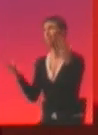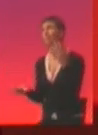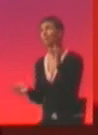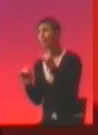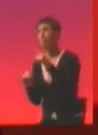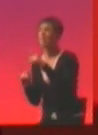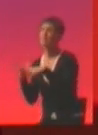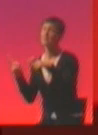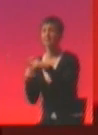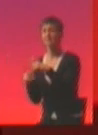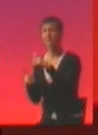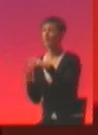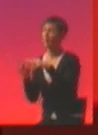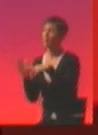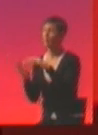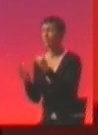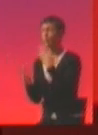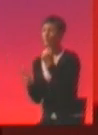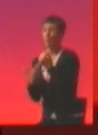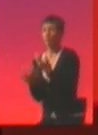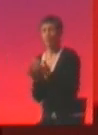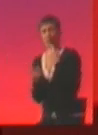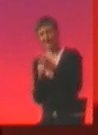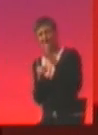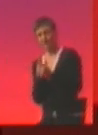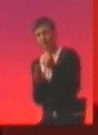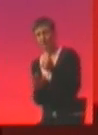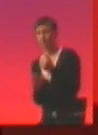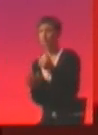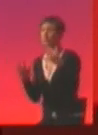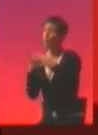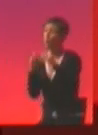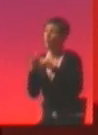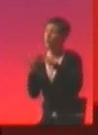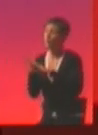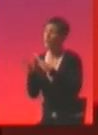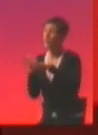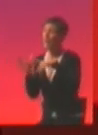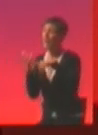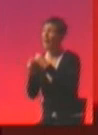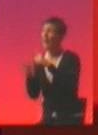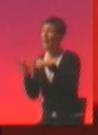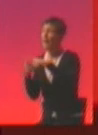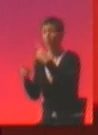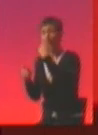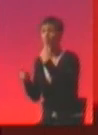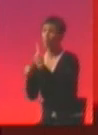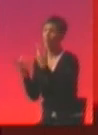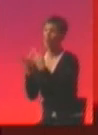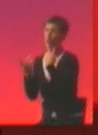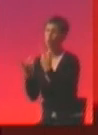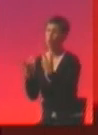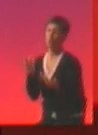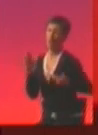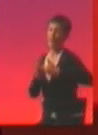useful advice on interview techniques. And William Hague could certainly tell us a thing or two on how to get a second job or how to earn a